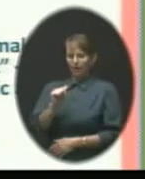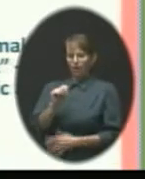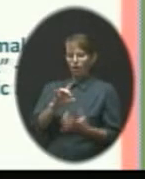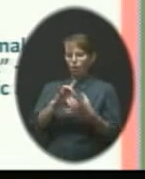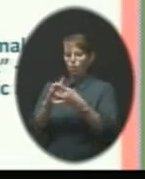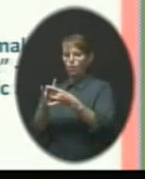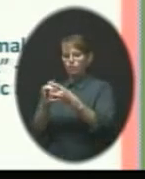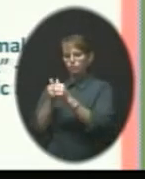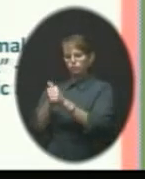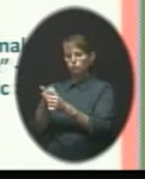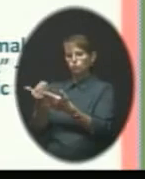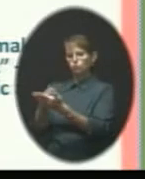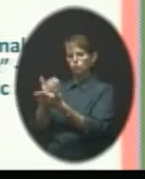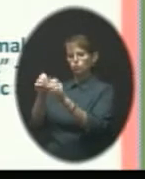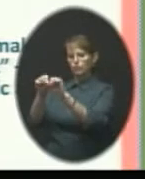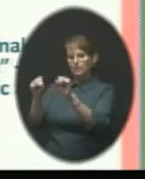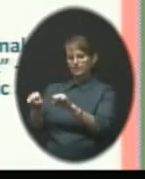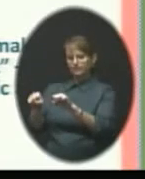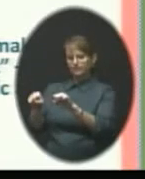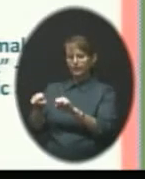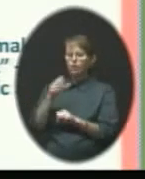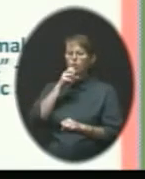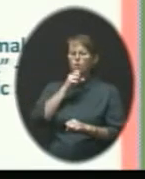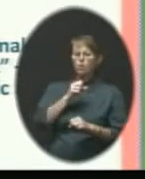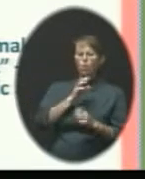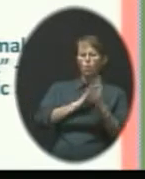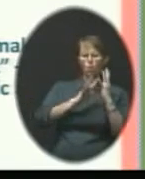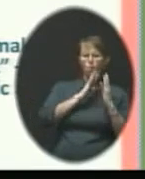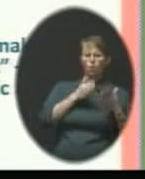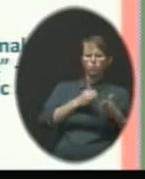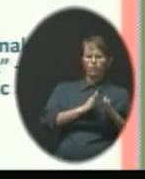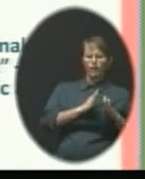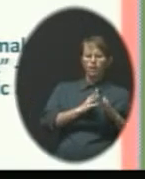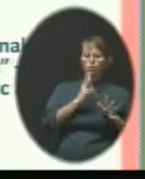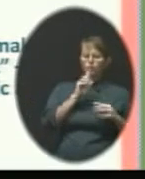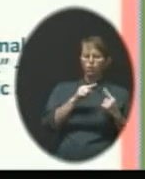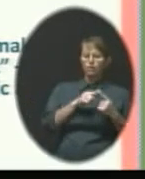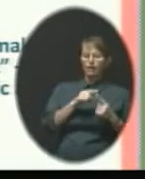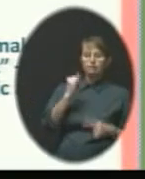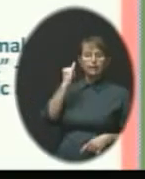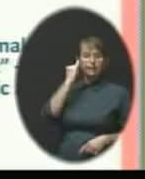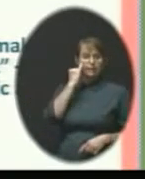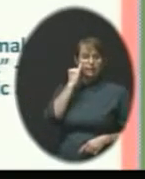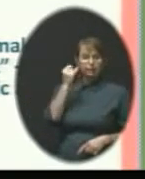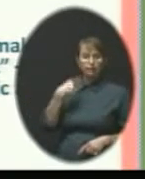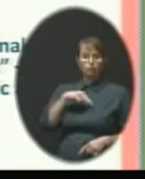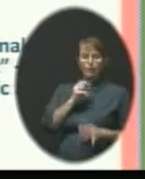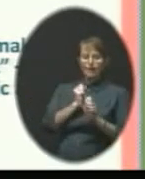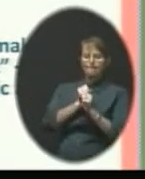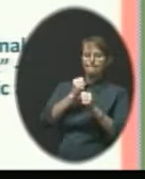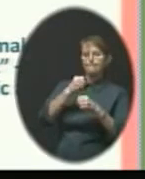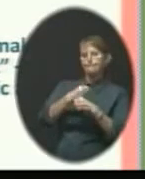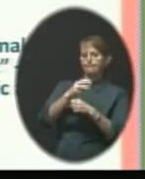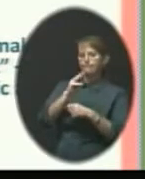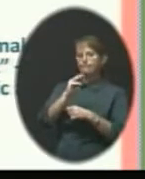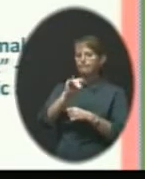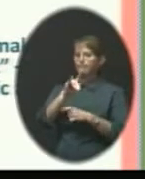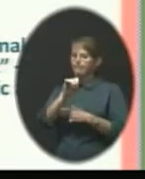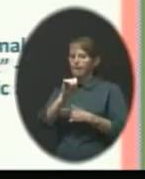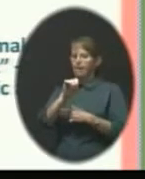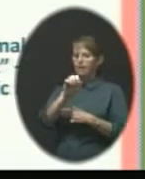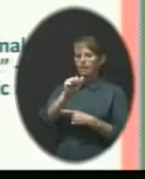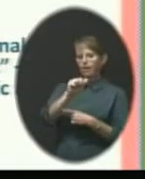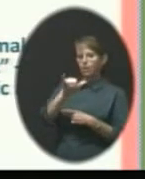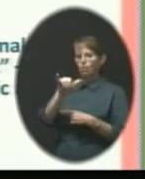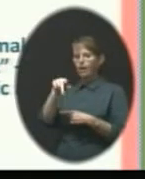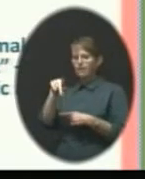the old way, we talked a lot about thinking about if we made AYP and how do we make it on AYP. The